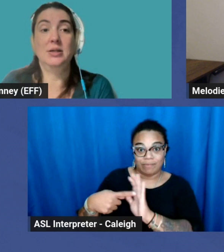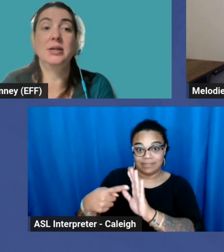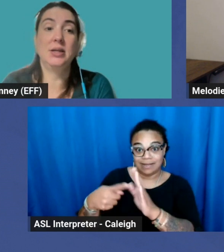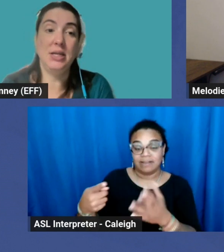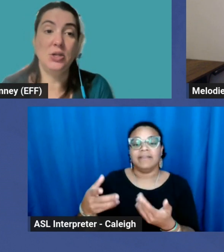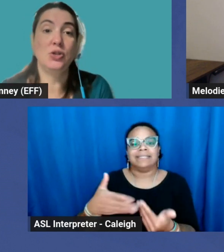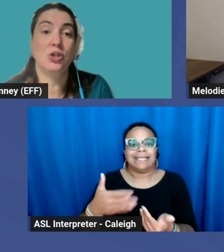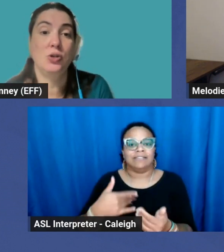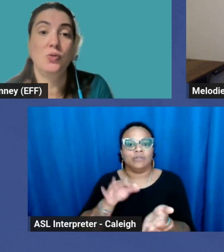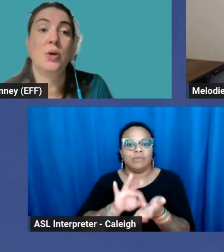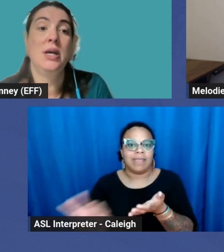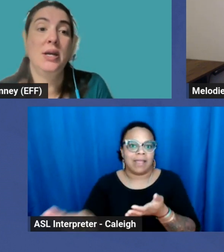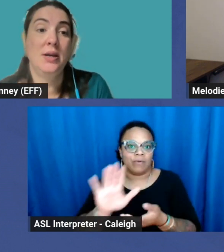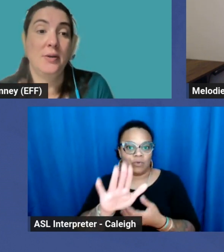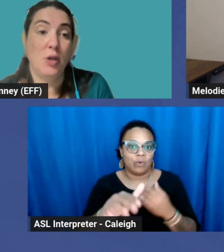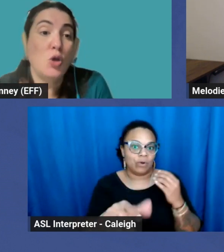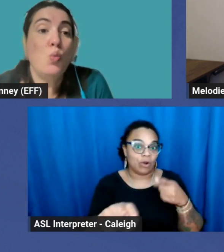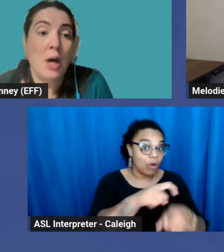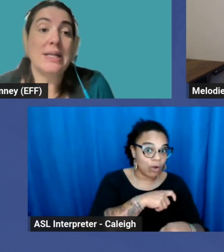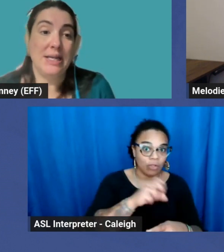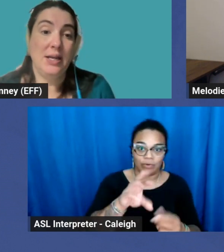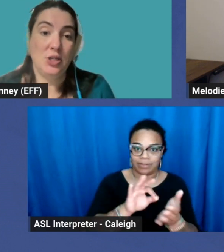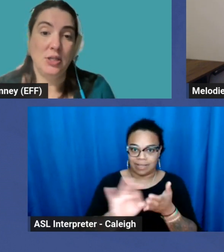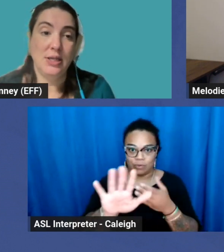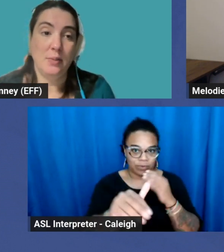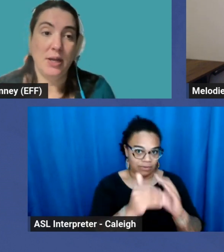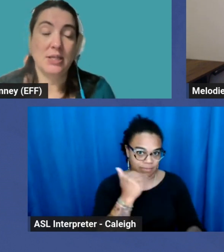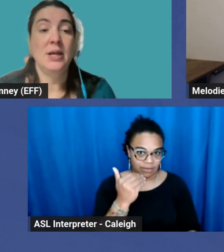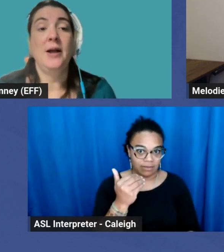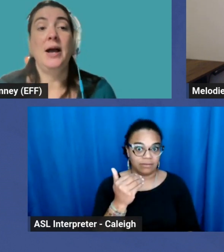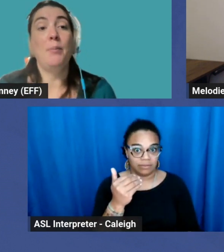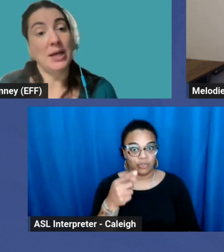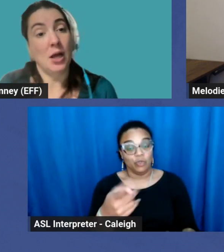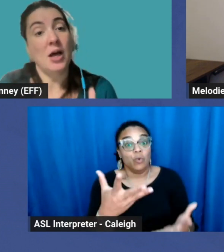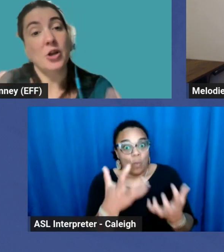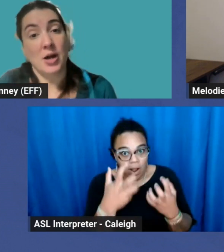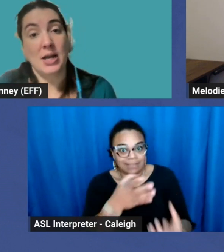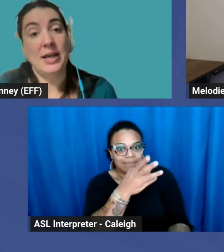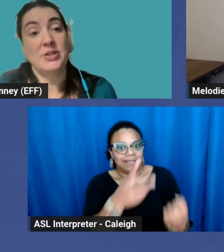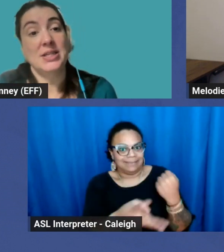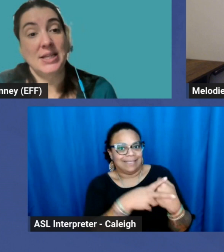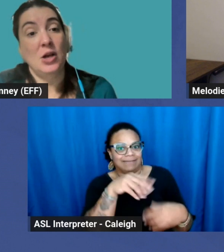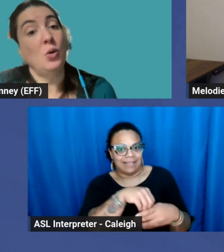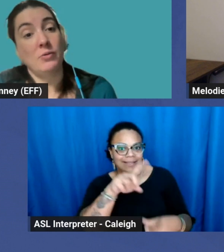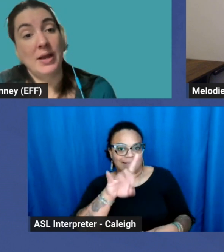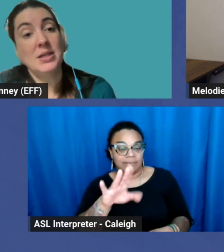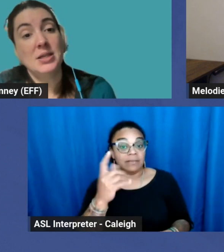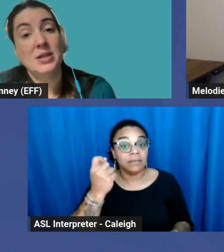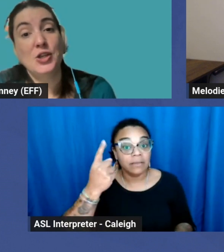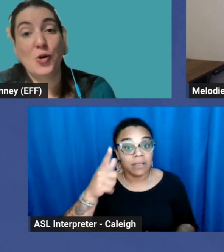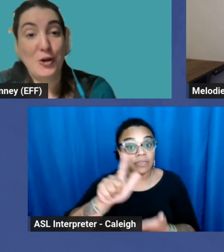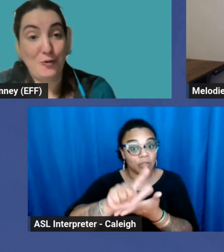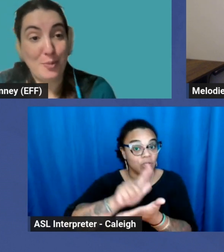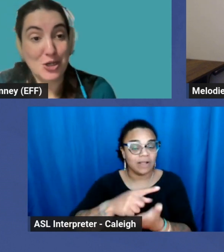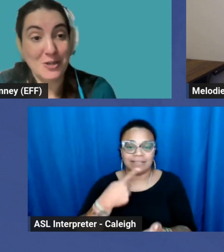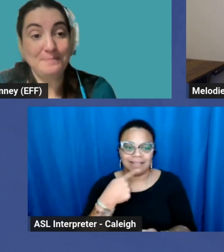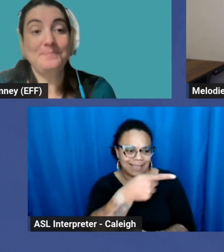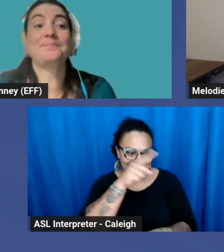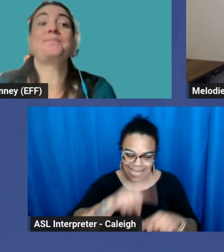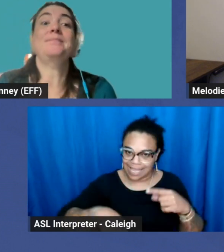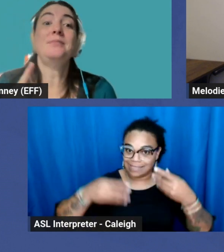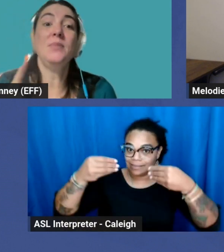counted into, if you want to get into the database. By law, they're not allowed to sell or rent your